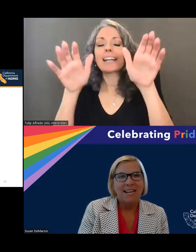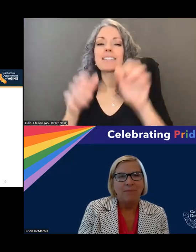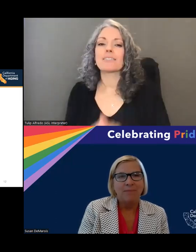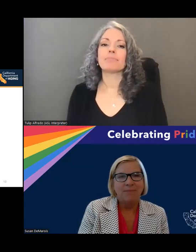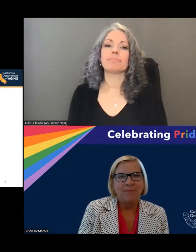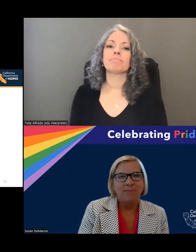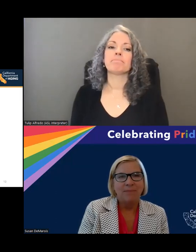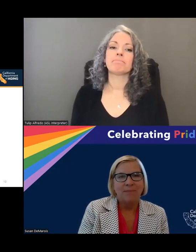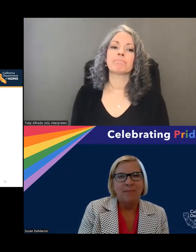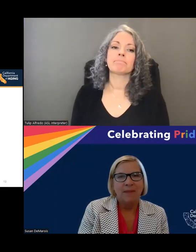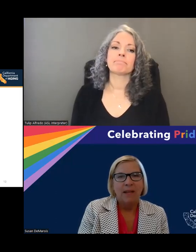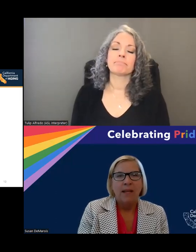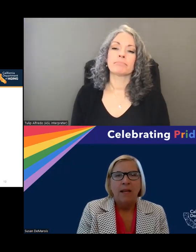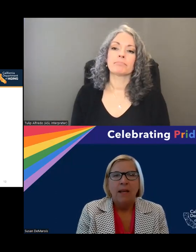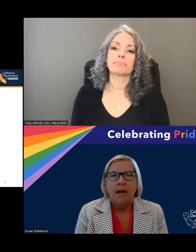And next slide.